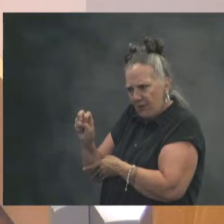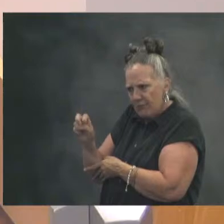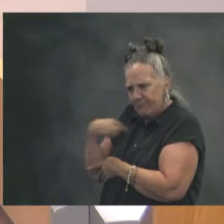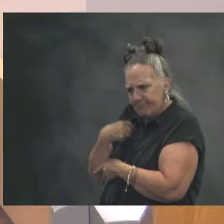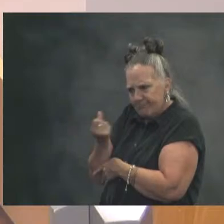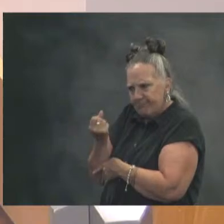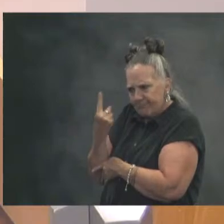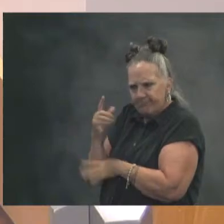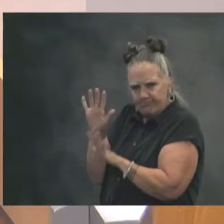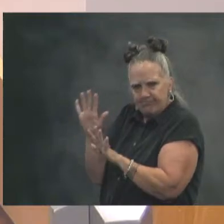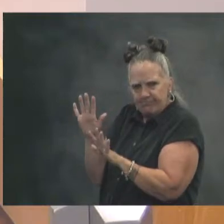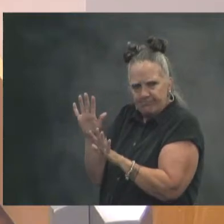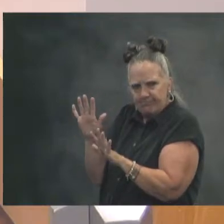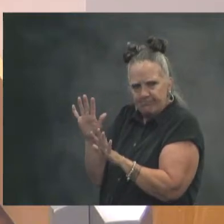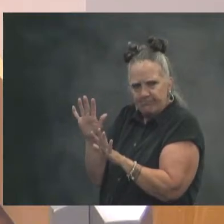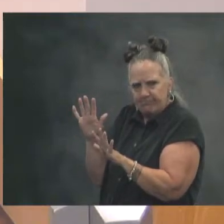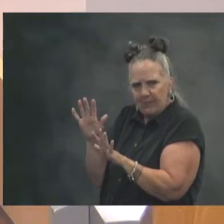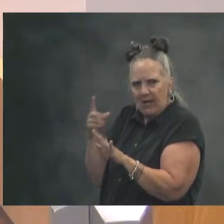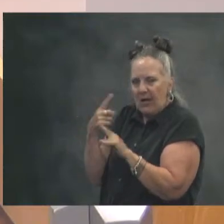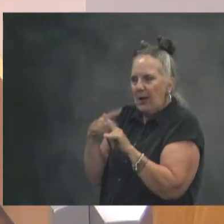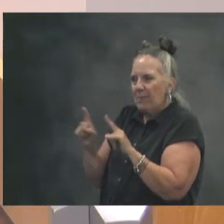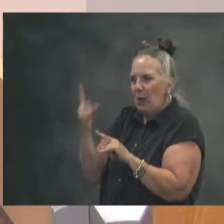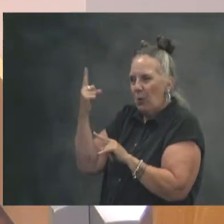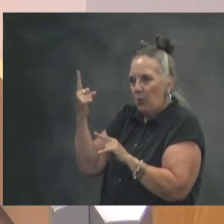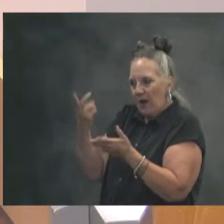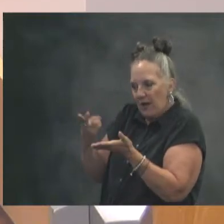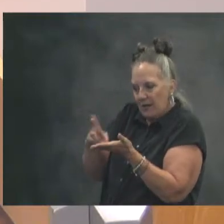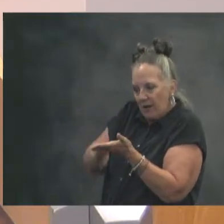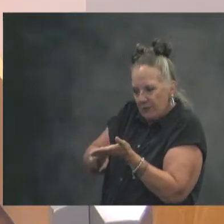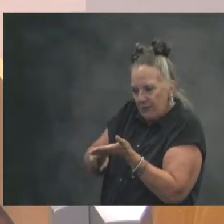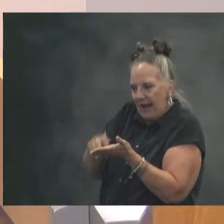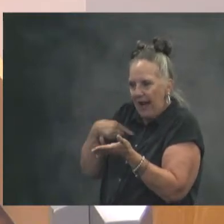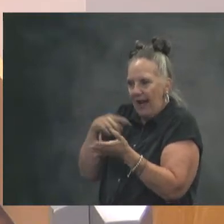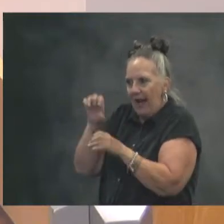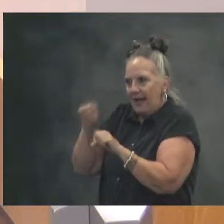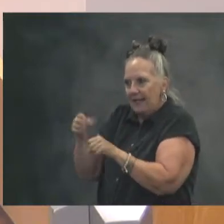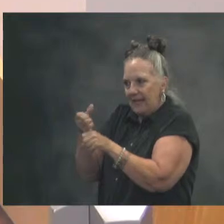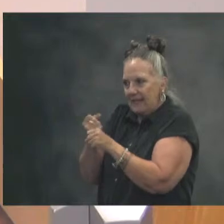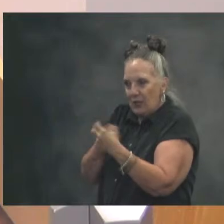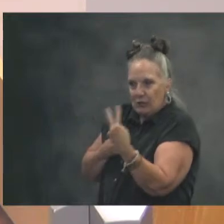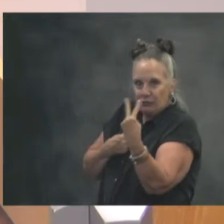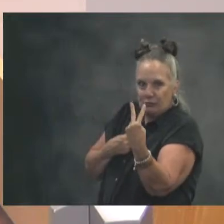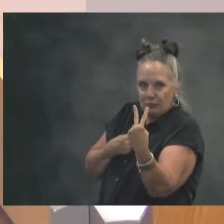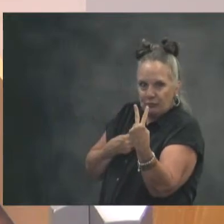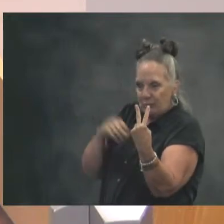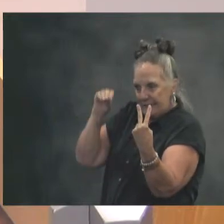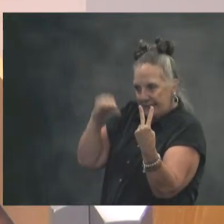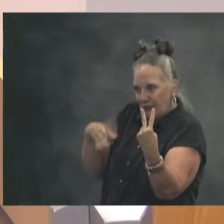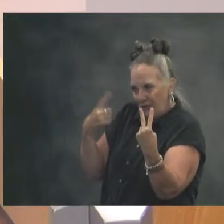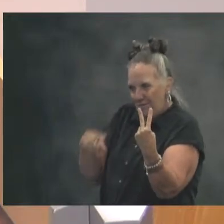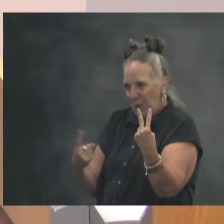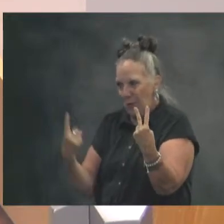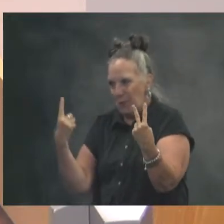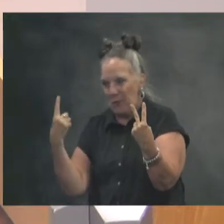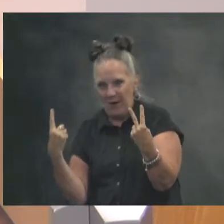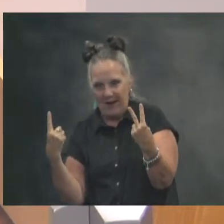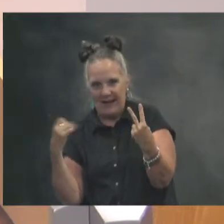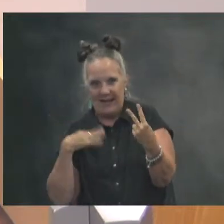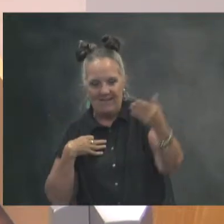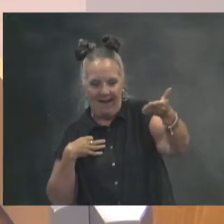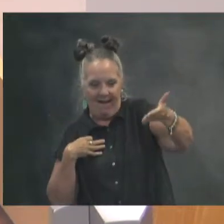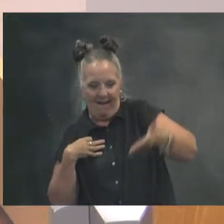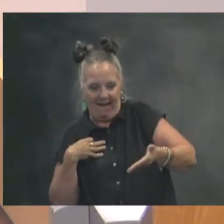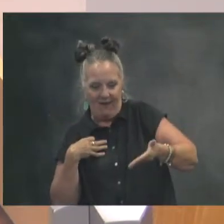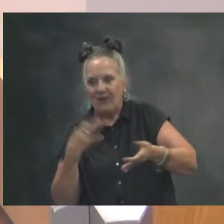for one contract, I can get 2 for one if we hire them rather